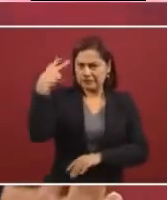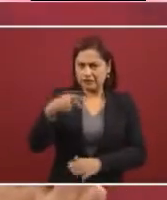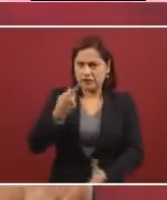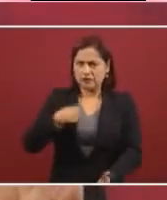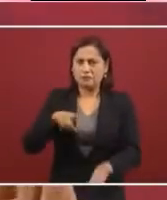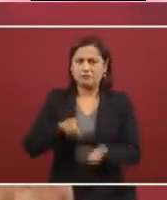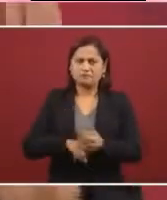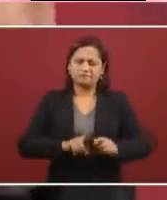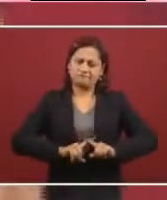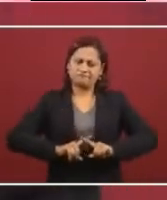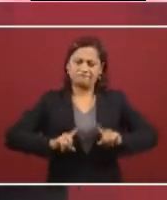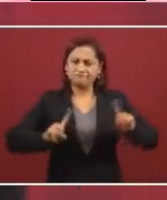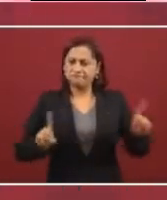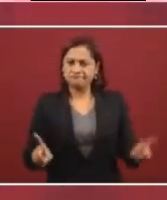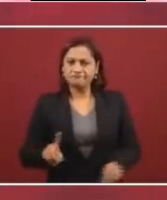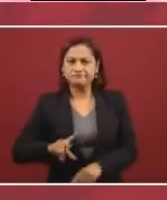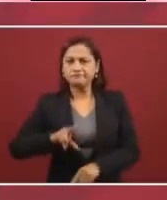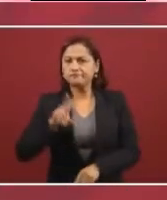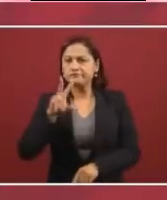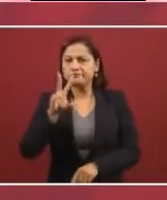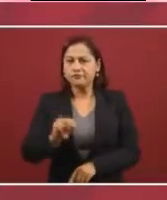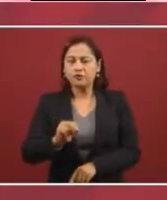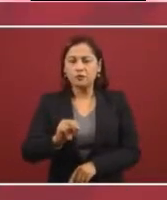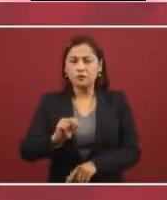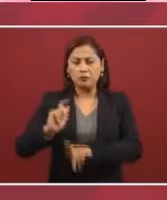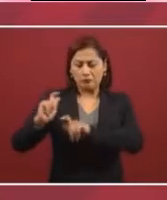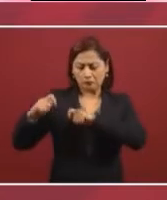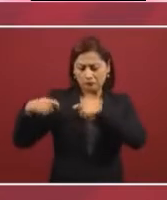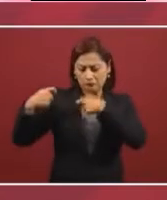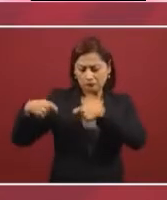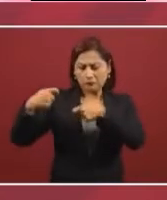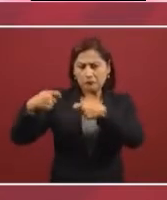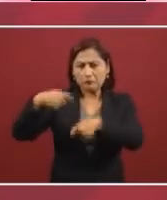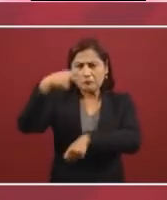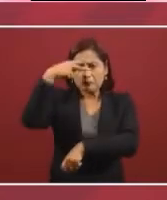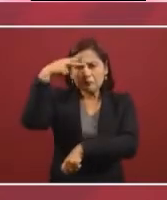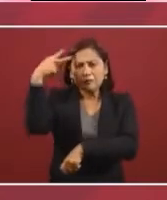That has nothing to do with our traditions